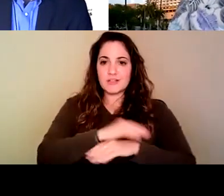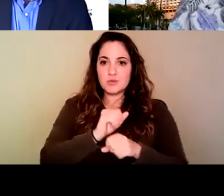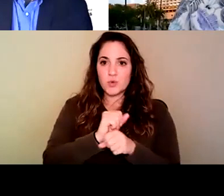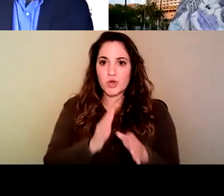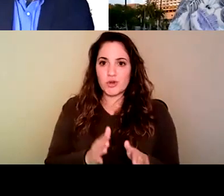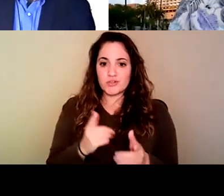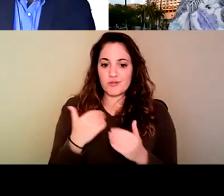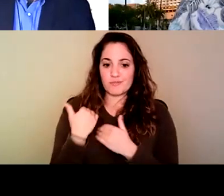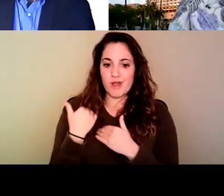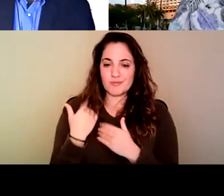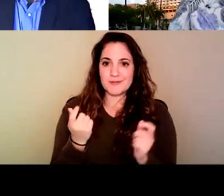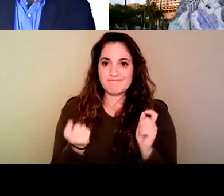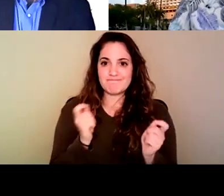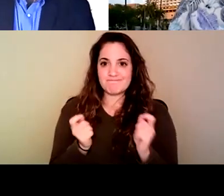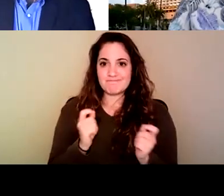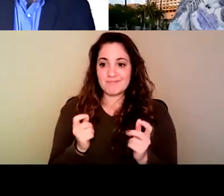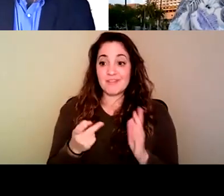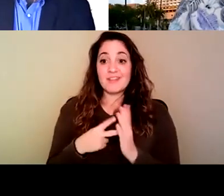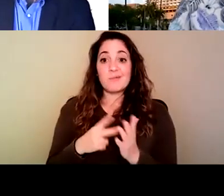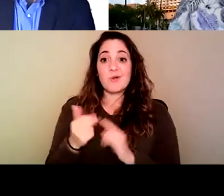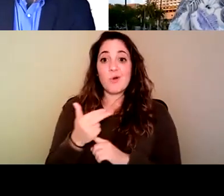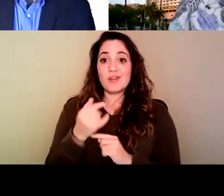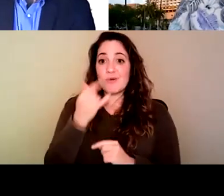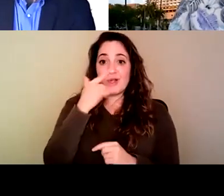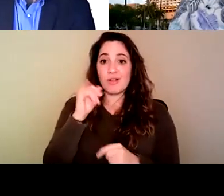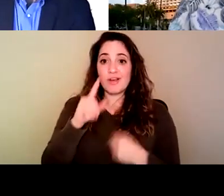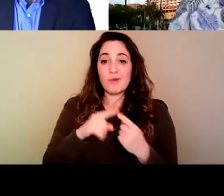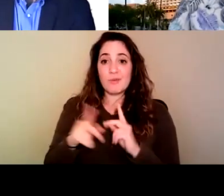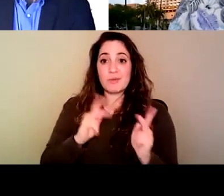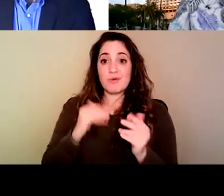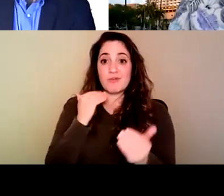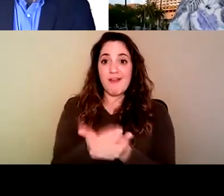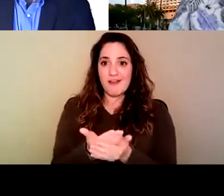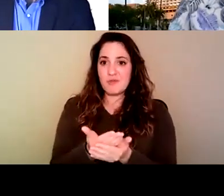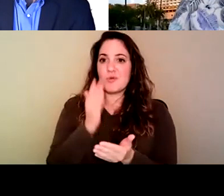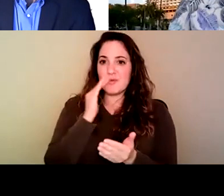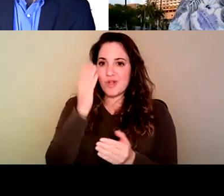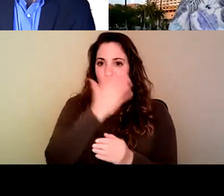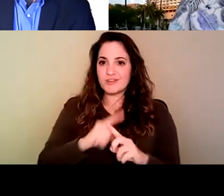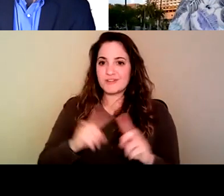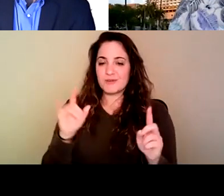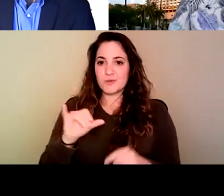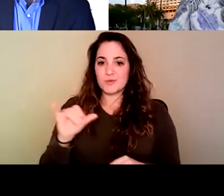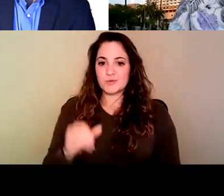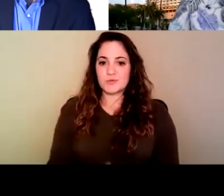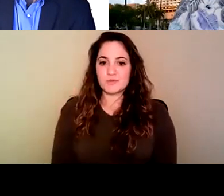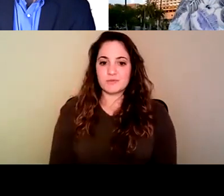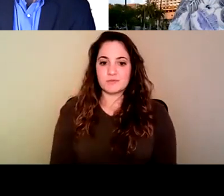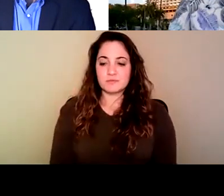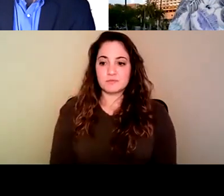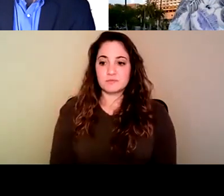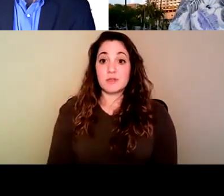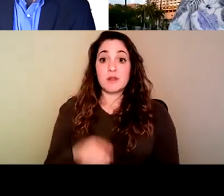change what the hotel looks like when guests arrive in the future. And then, you know, we think that getting guests into a room